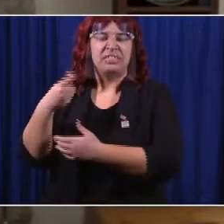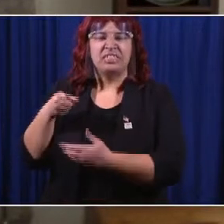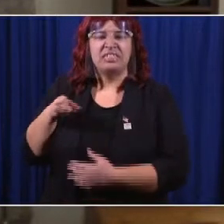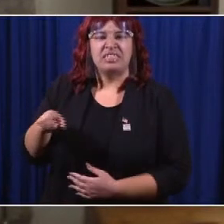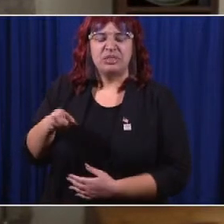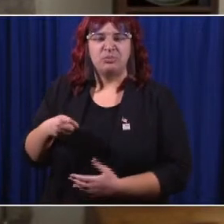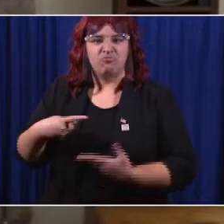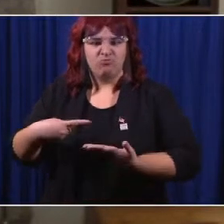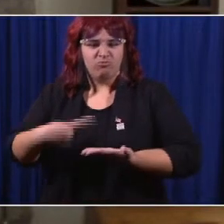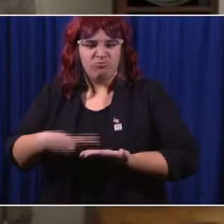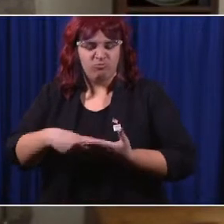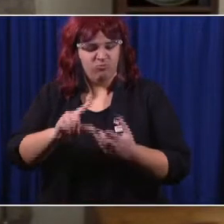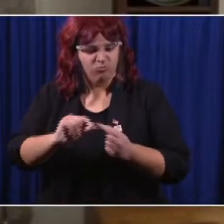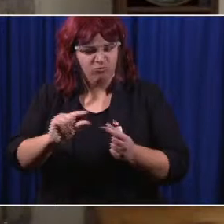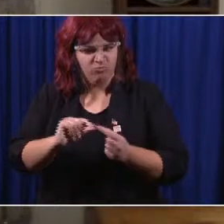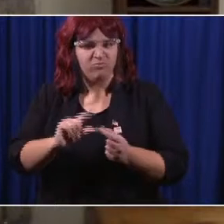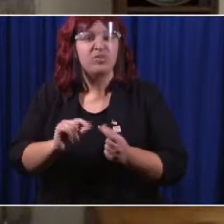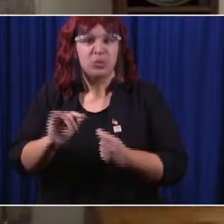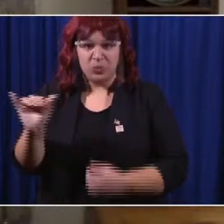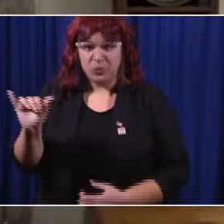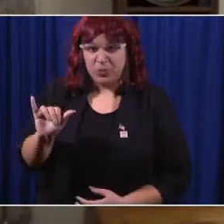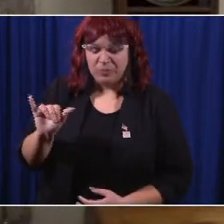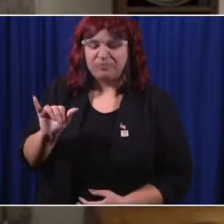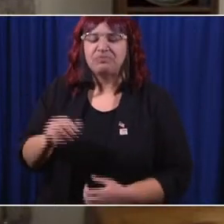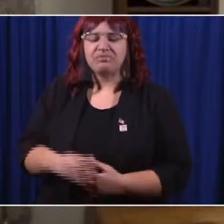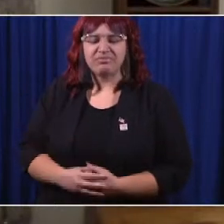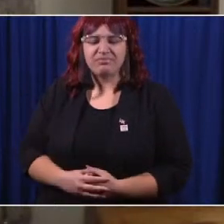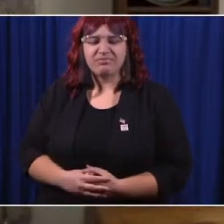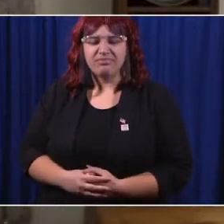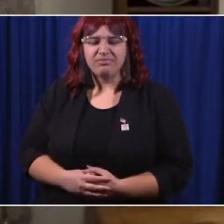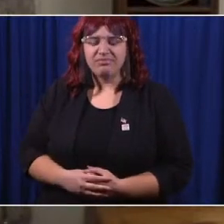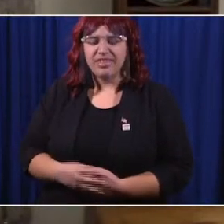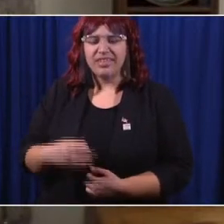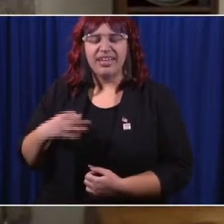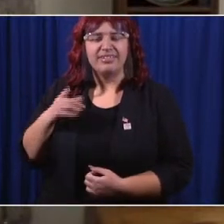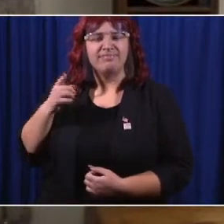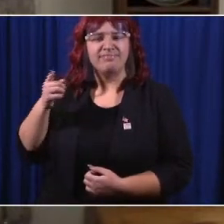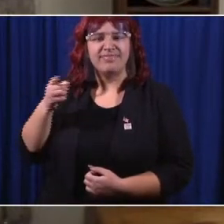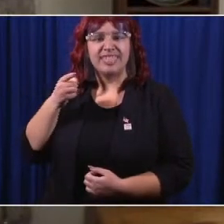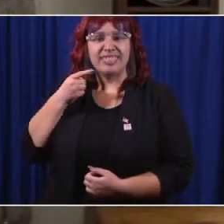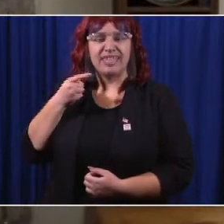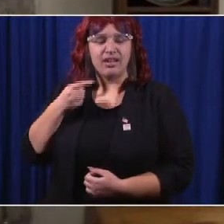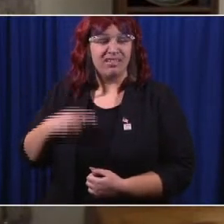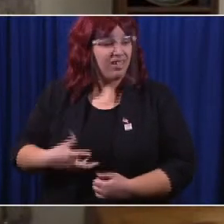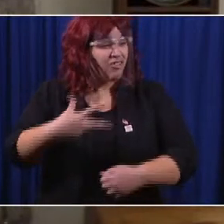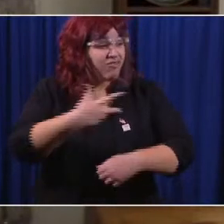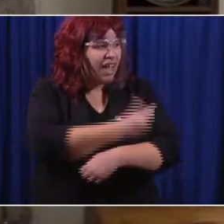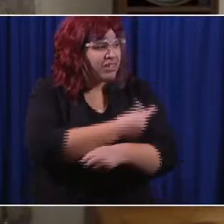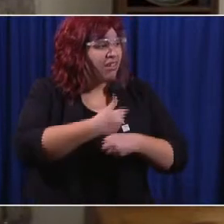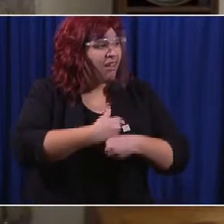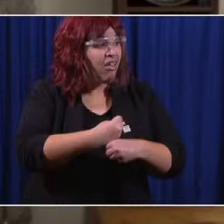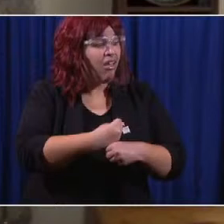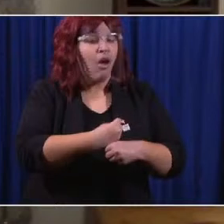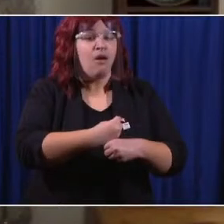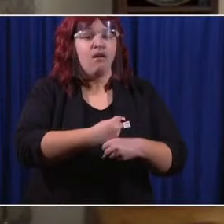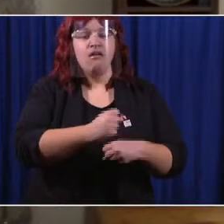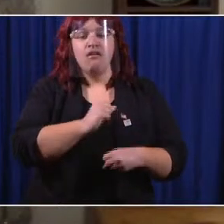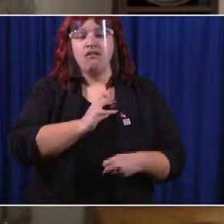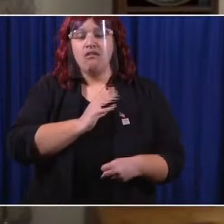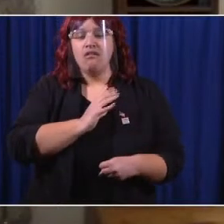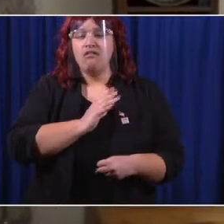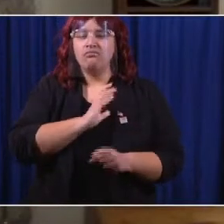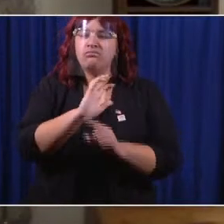he referred to it. It's just an extraordinary occurrence that this